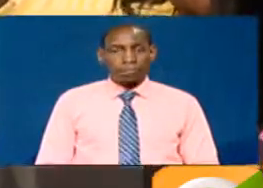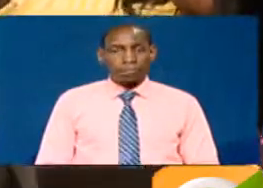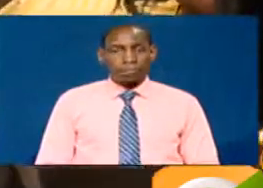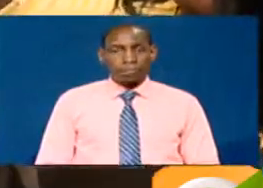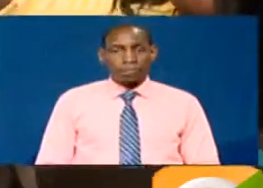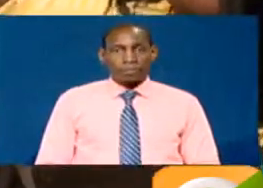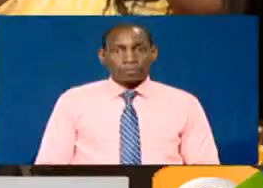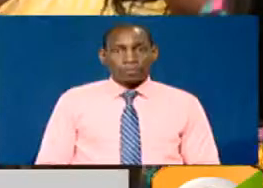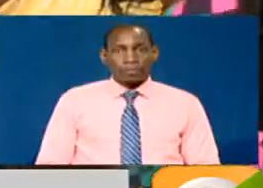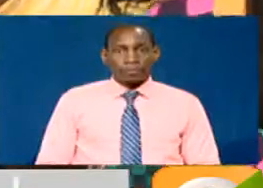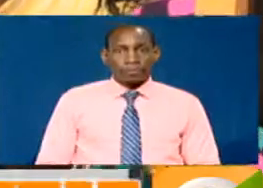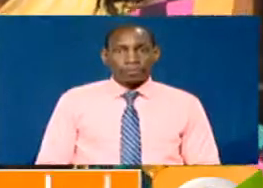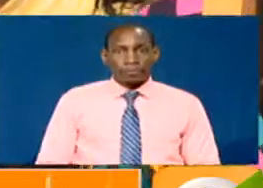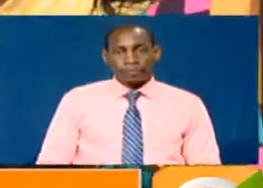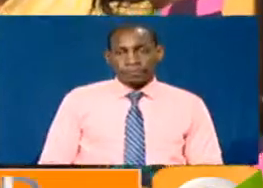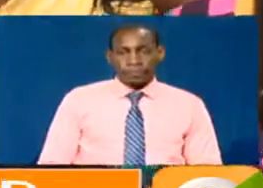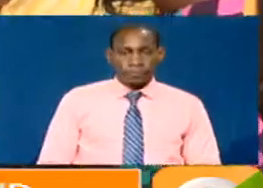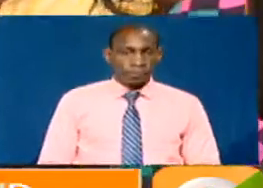We have redone